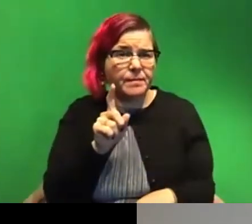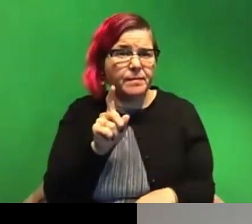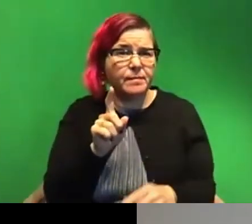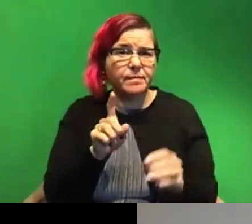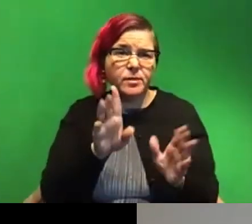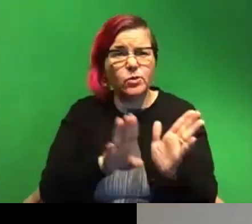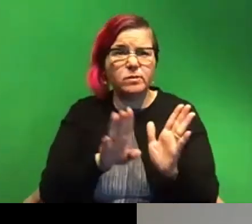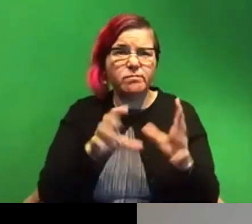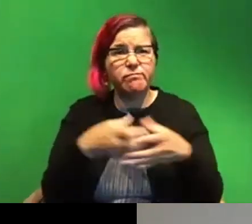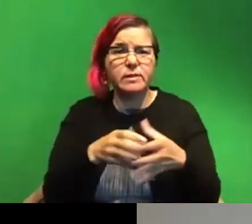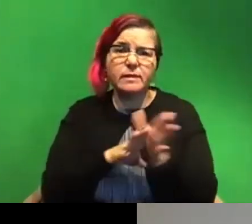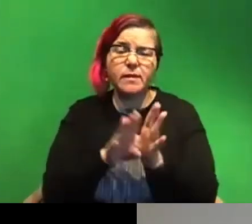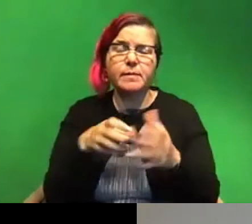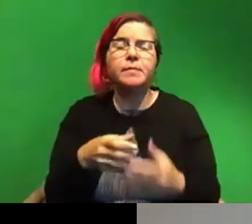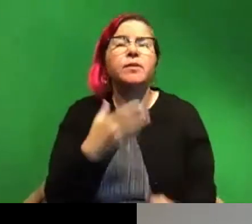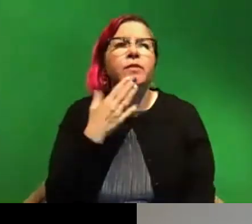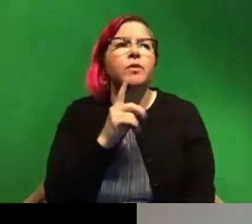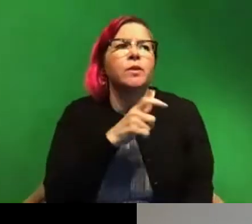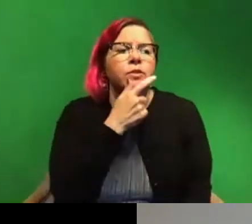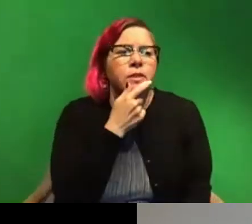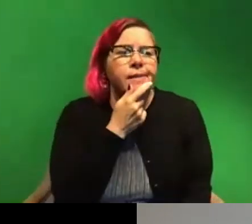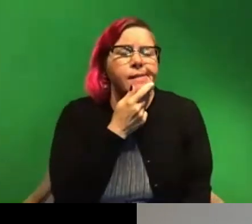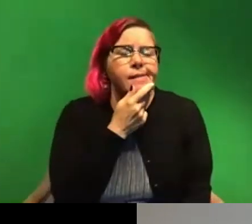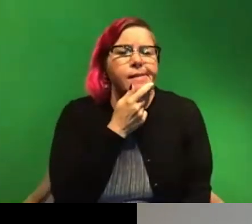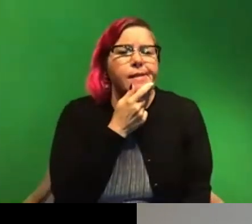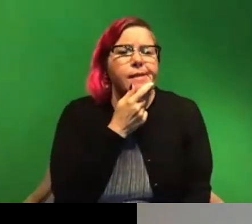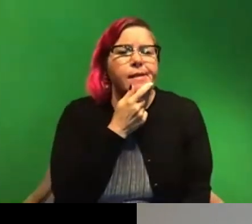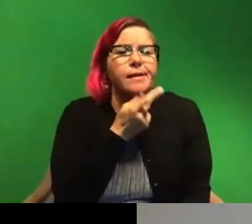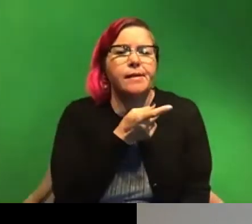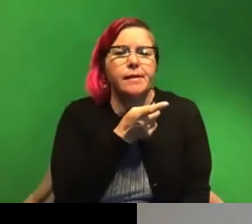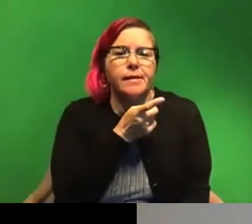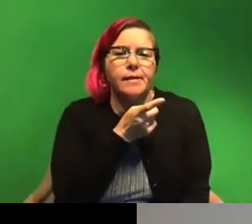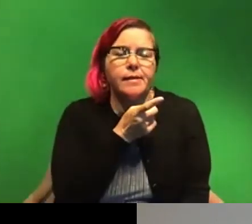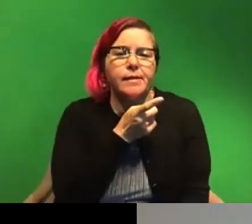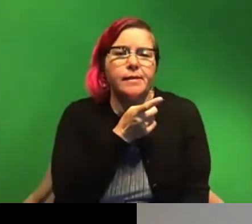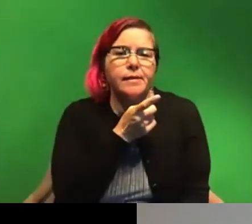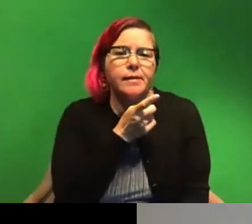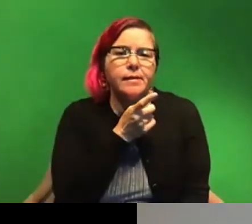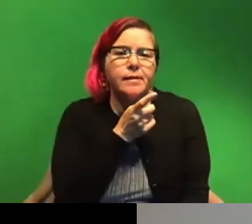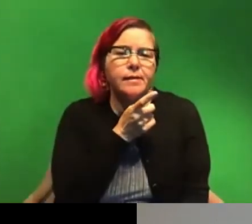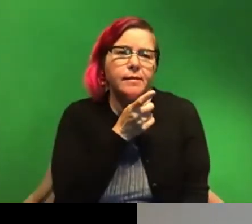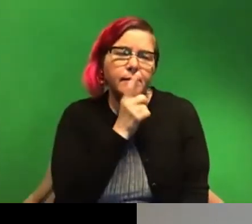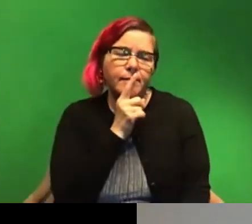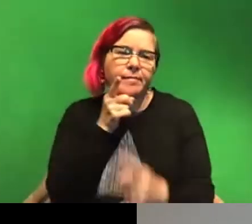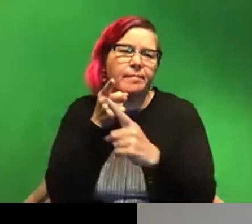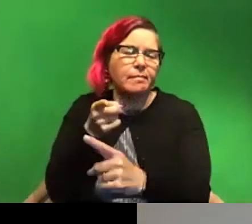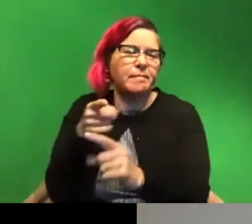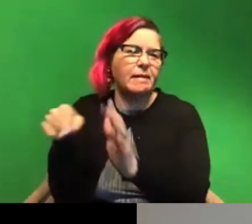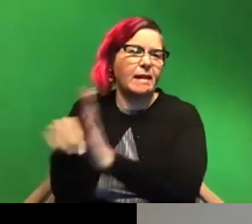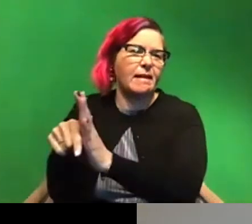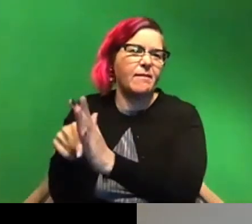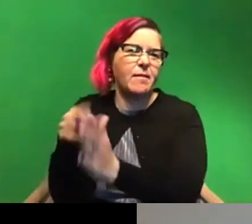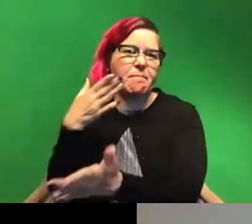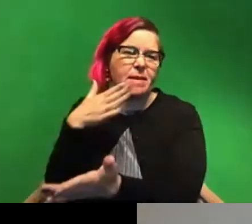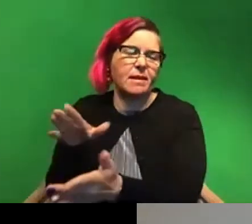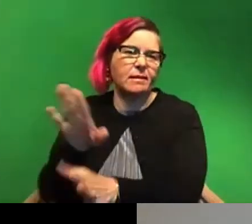team? So that's a good question. I won't necessarily speak to anyone who's not doing well directly,